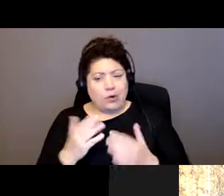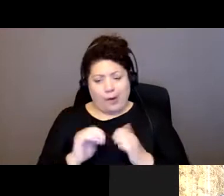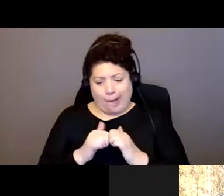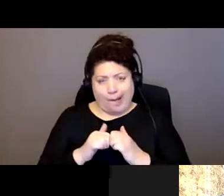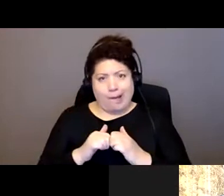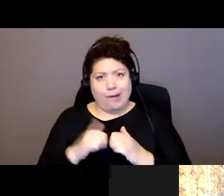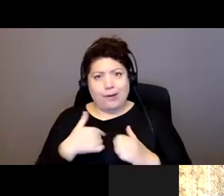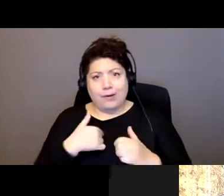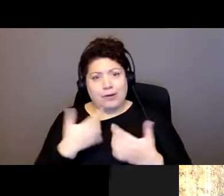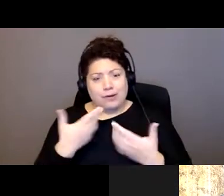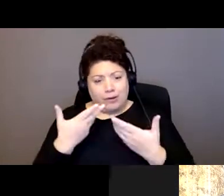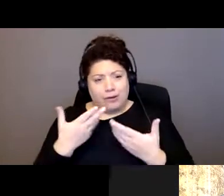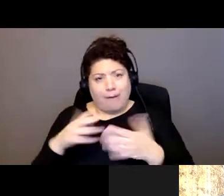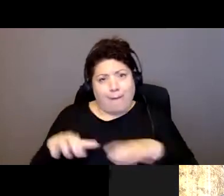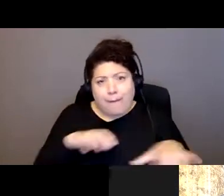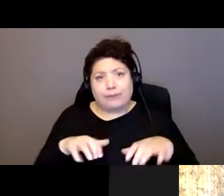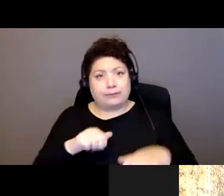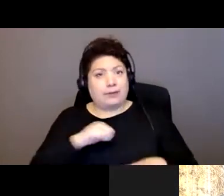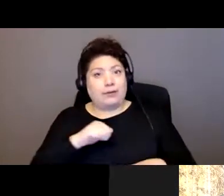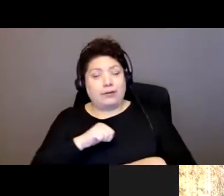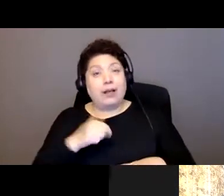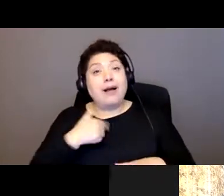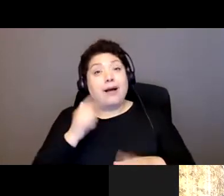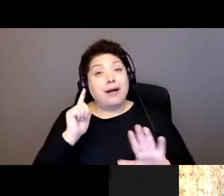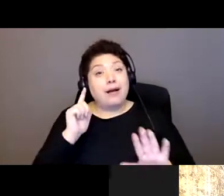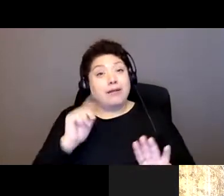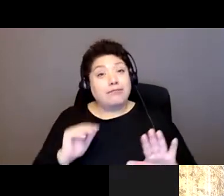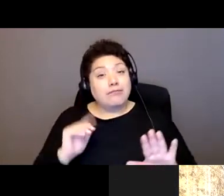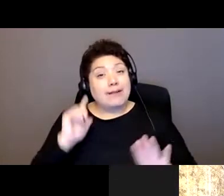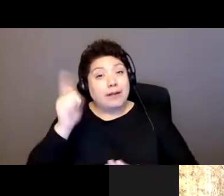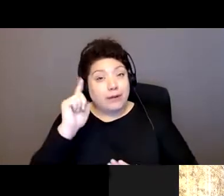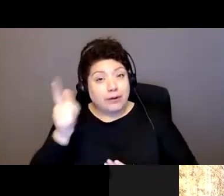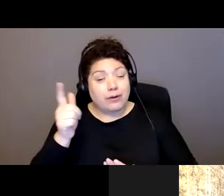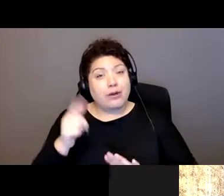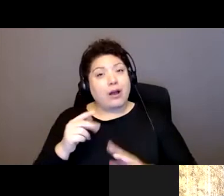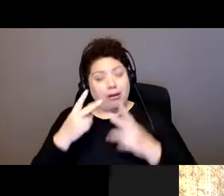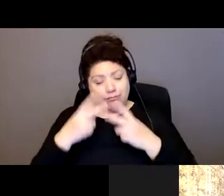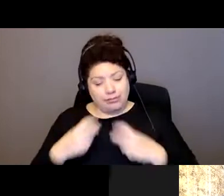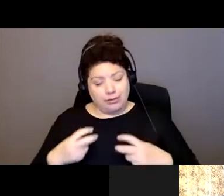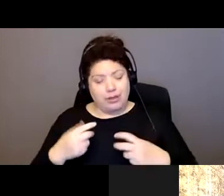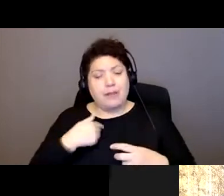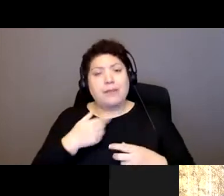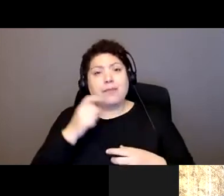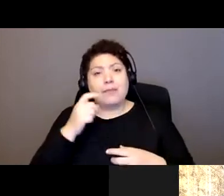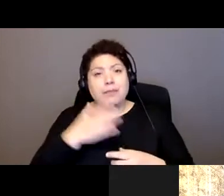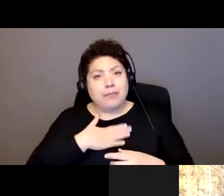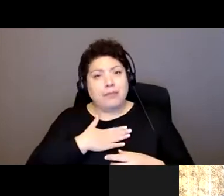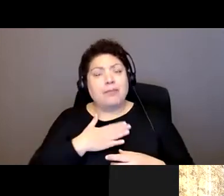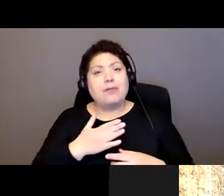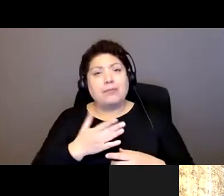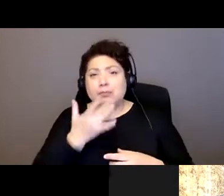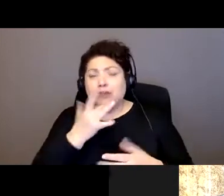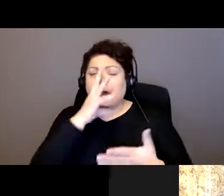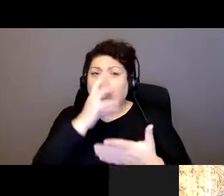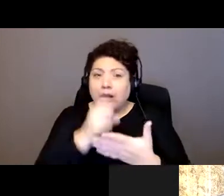think when I finally discovered my own sexuality, when I started to really like girls, that's when